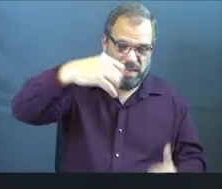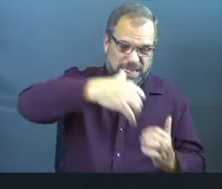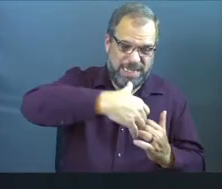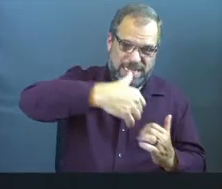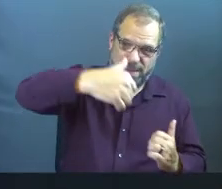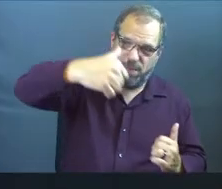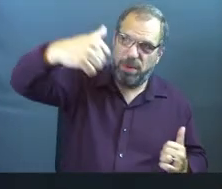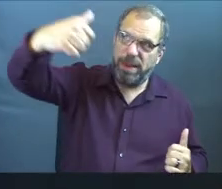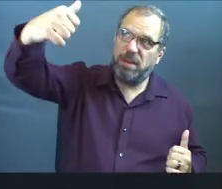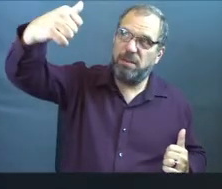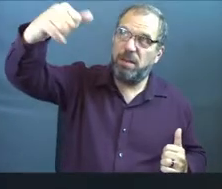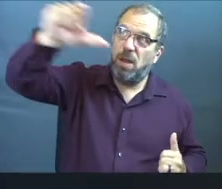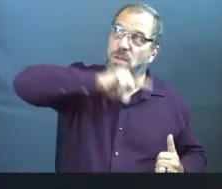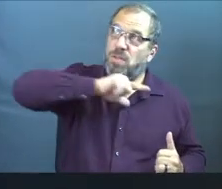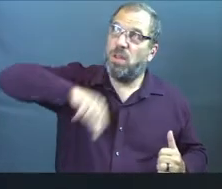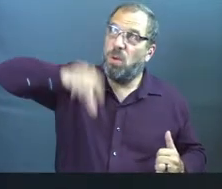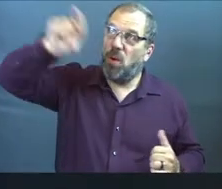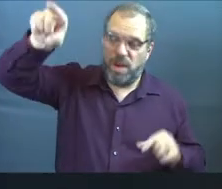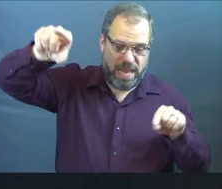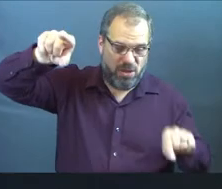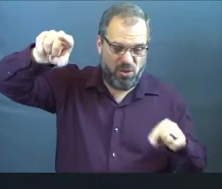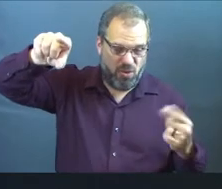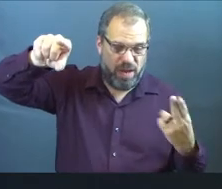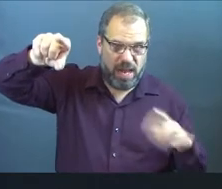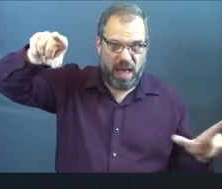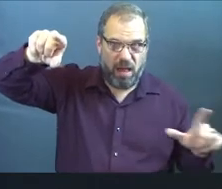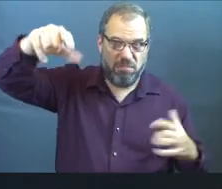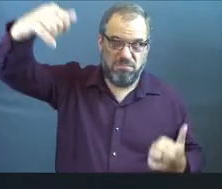separated from the Lord and from his glorious power.